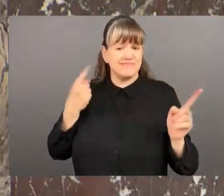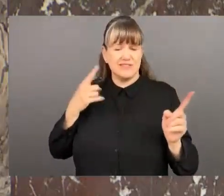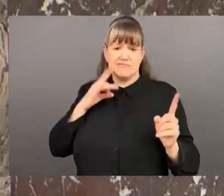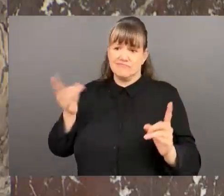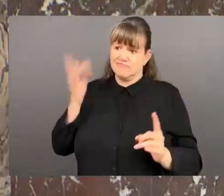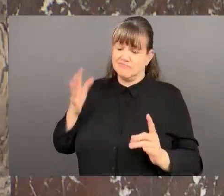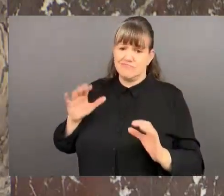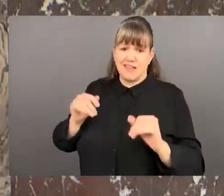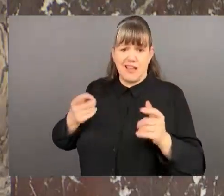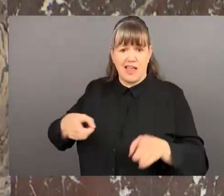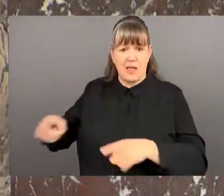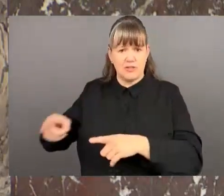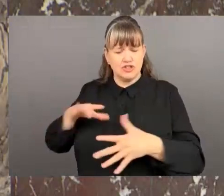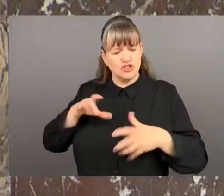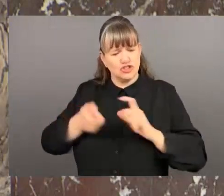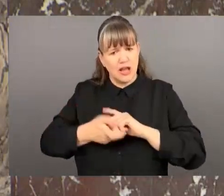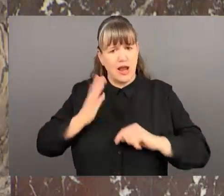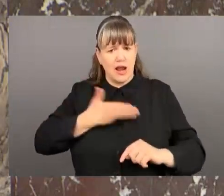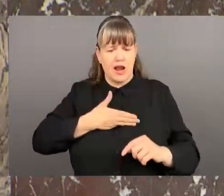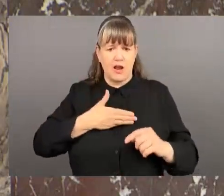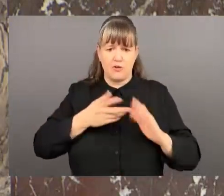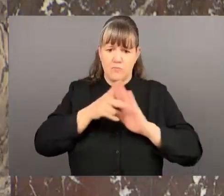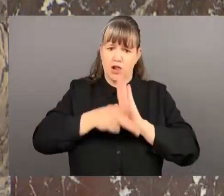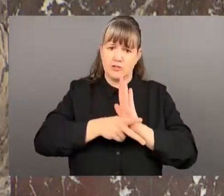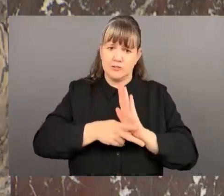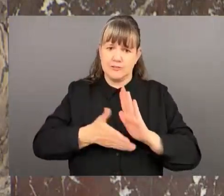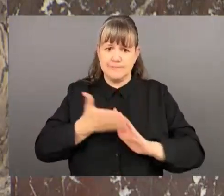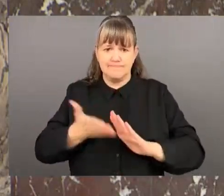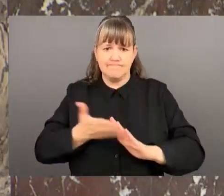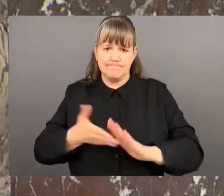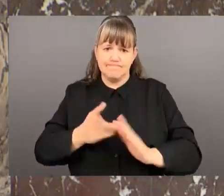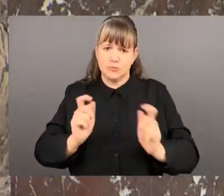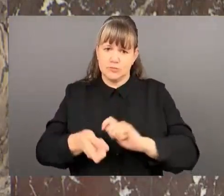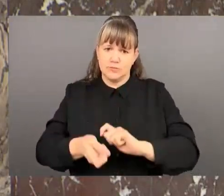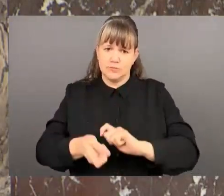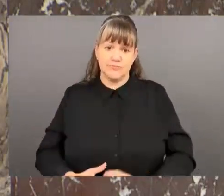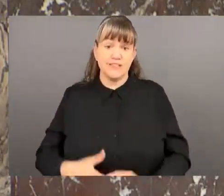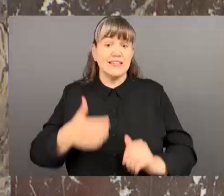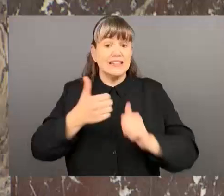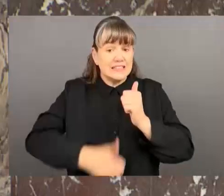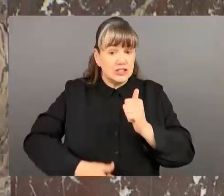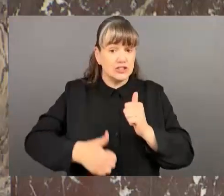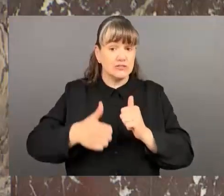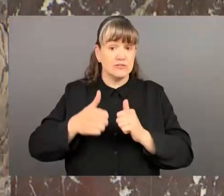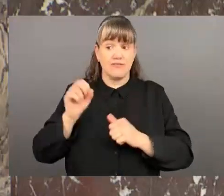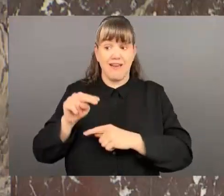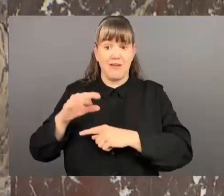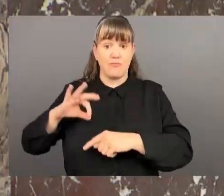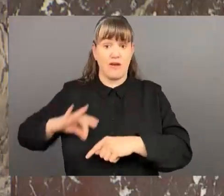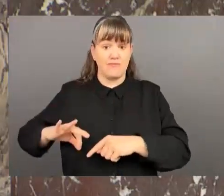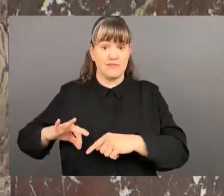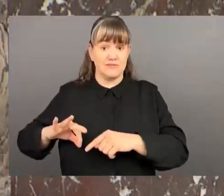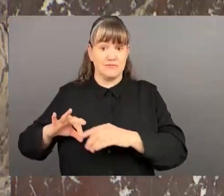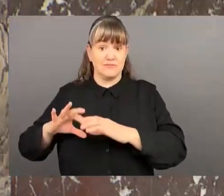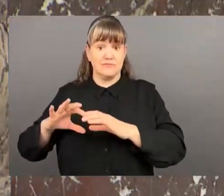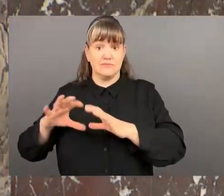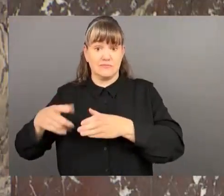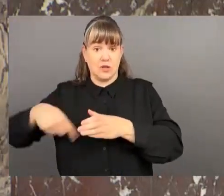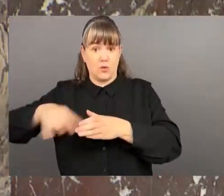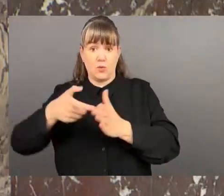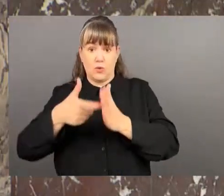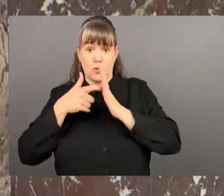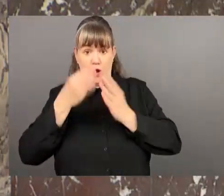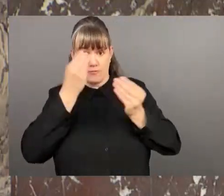on top of that, every not-for-profit is required to inform BC Housing within 24 hours of an